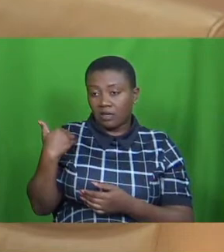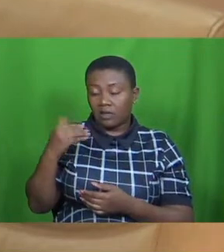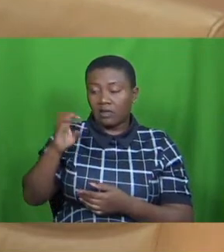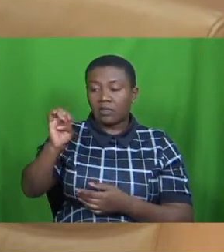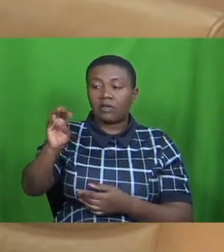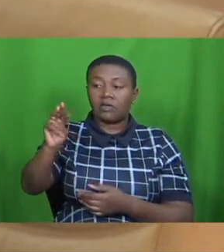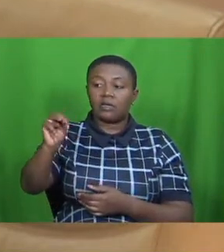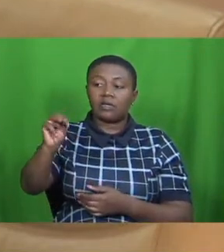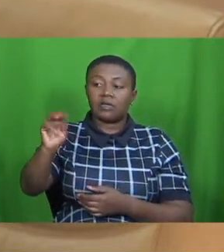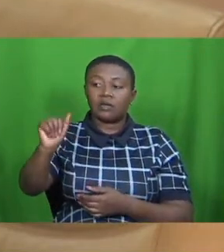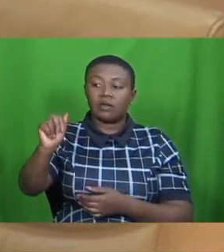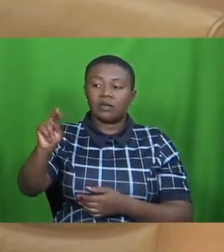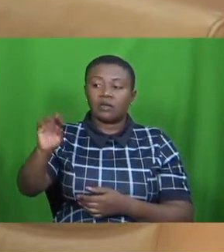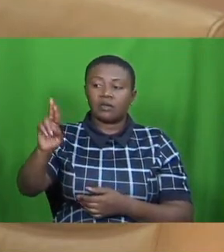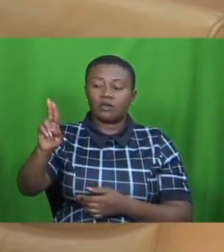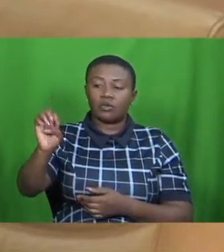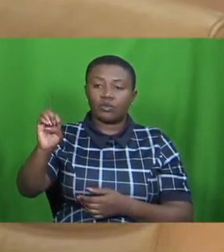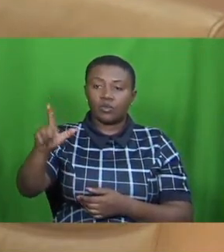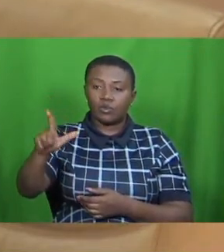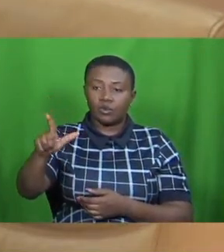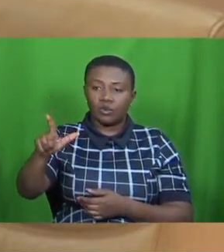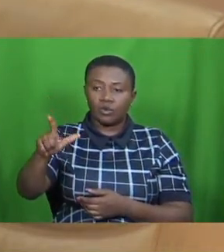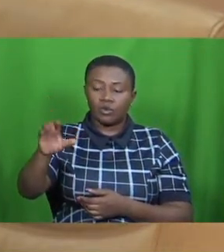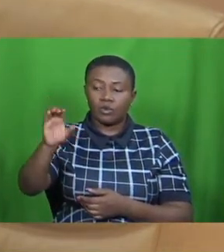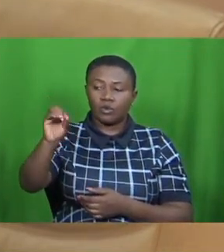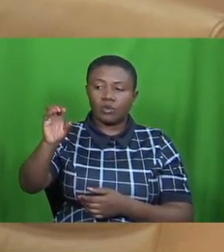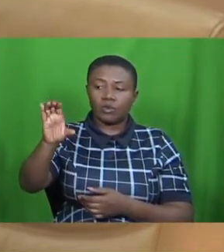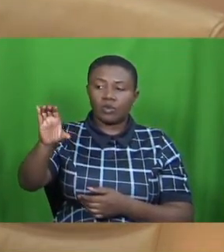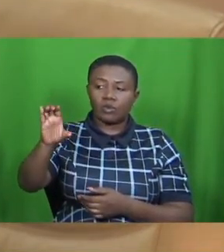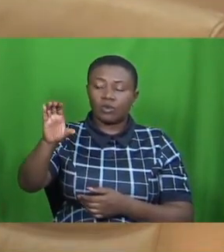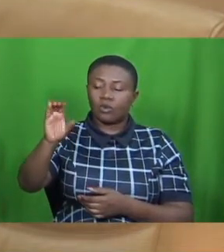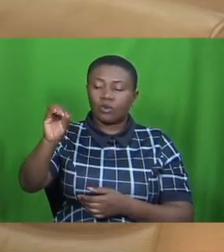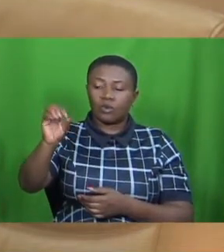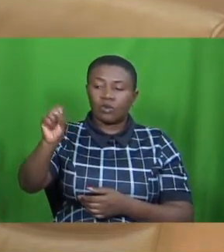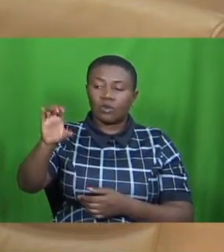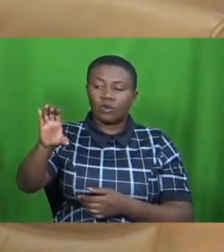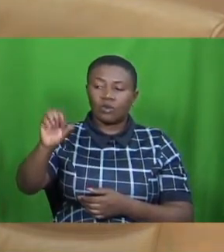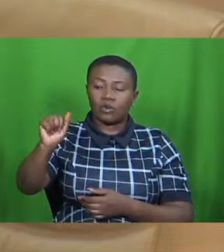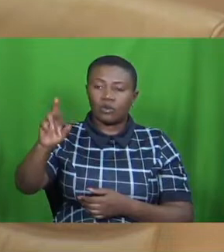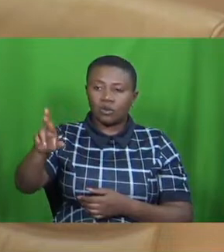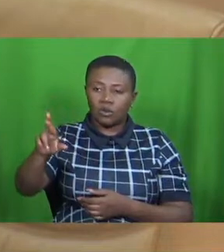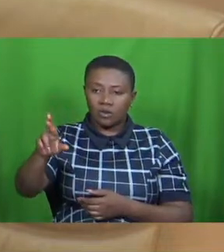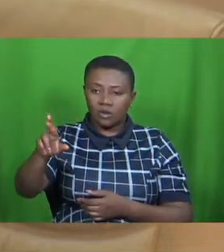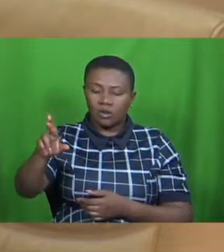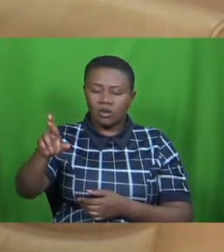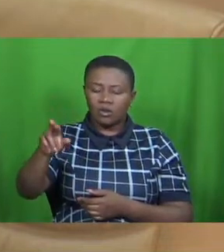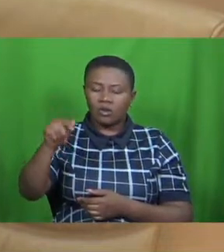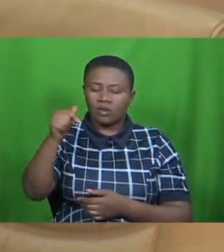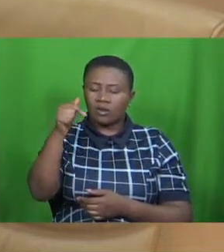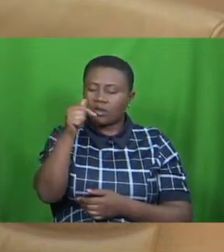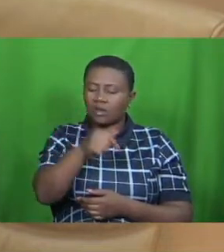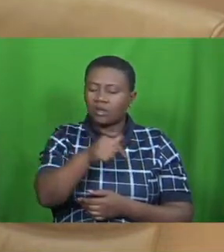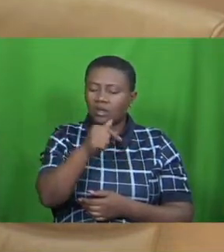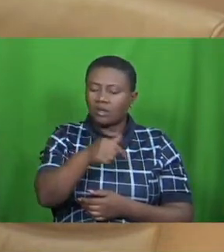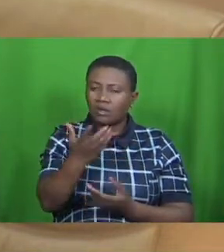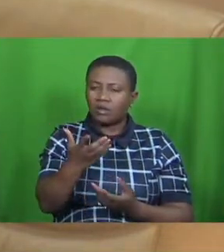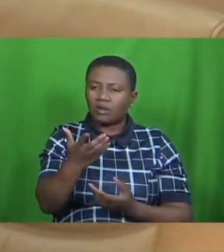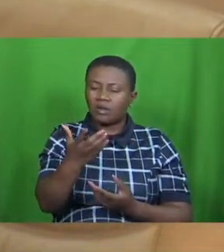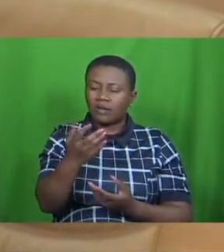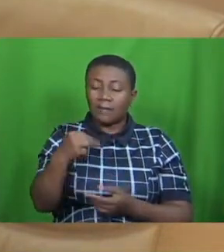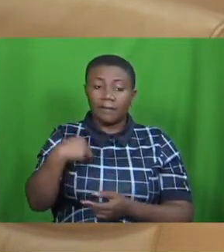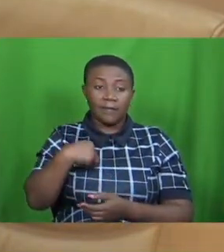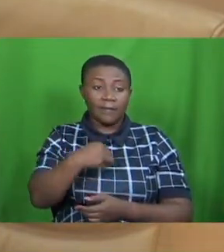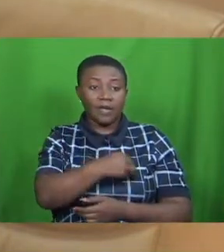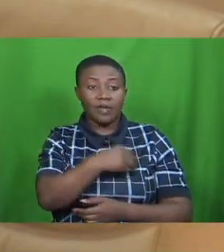Emmanuel Oscar Ameyedo, who was a staunch member of the National